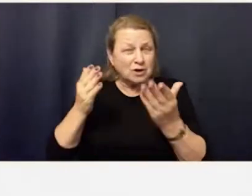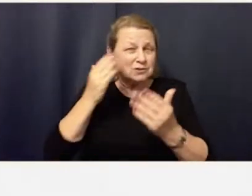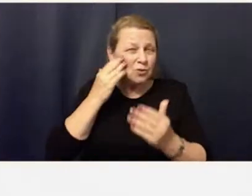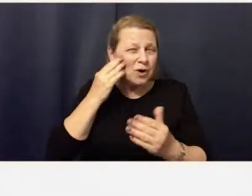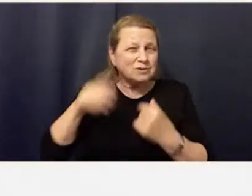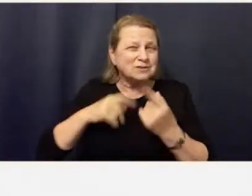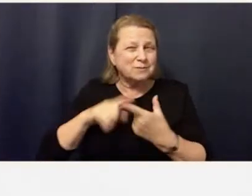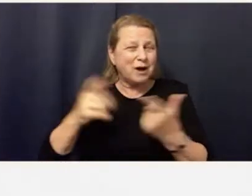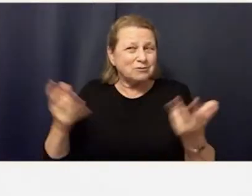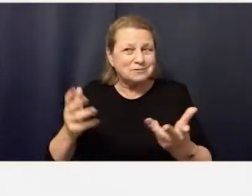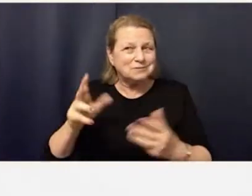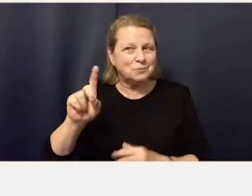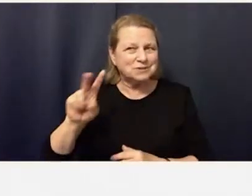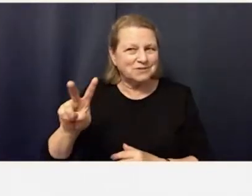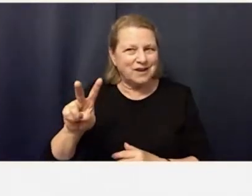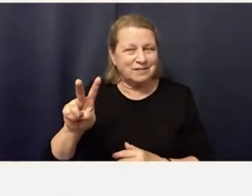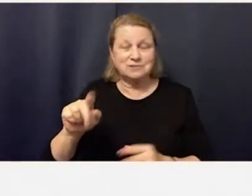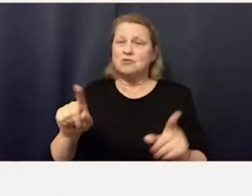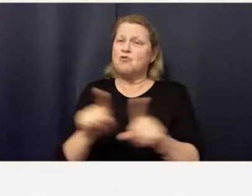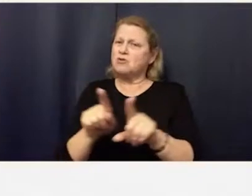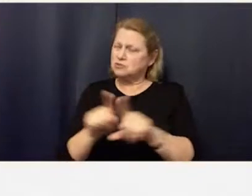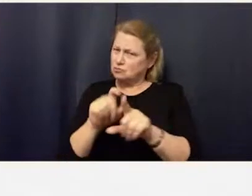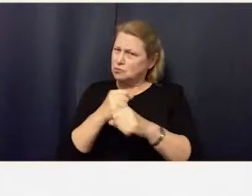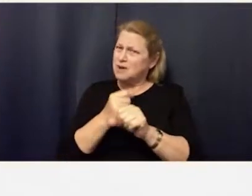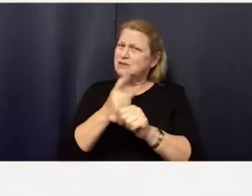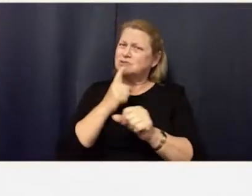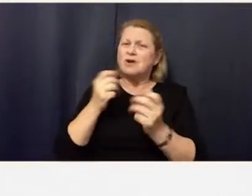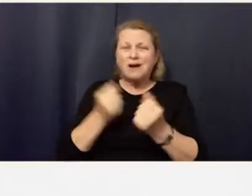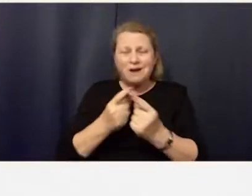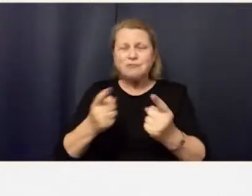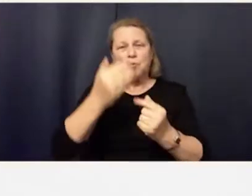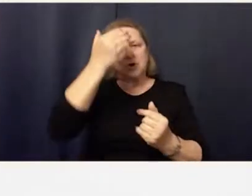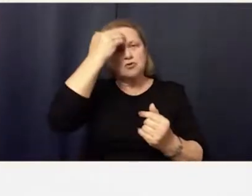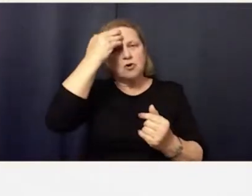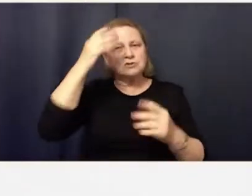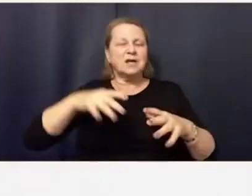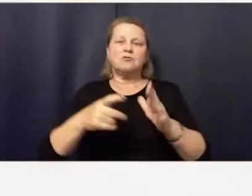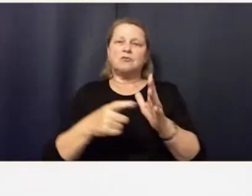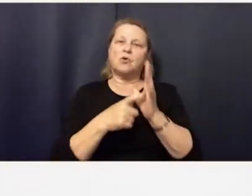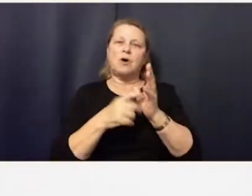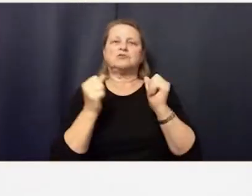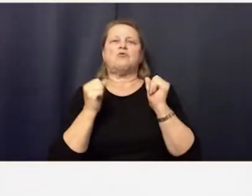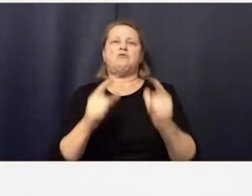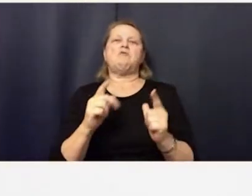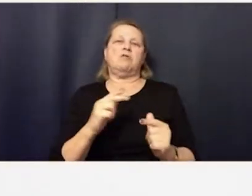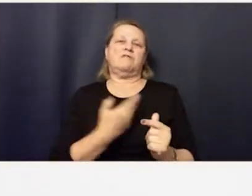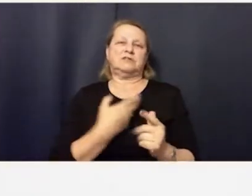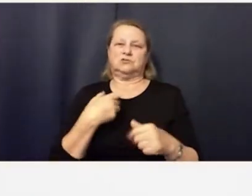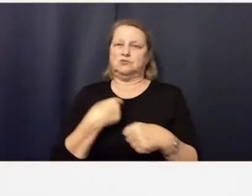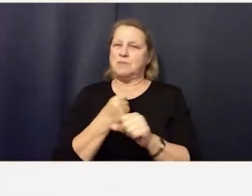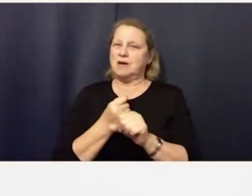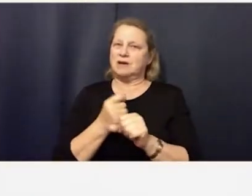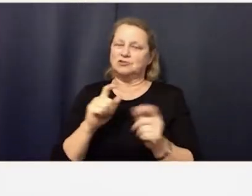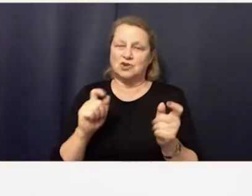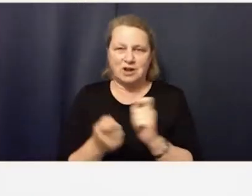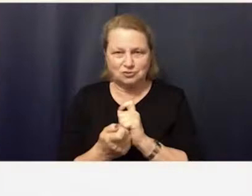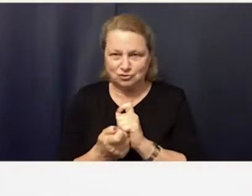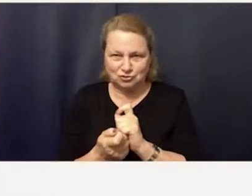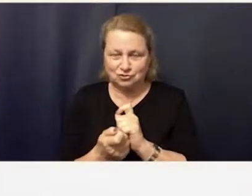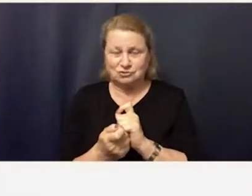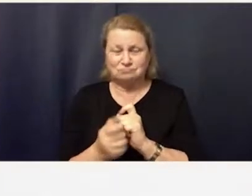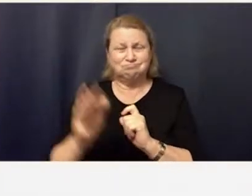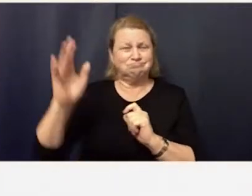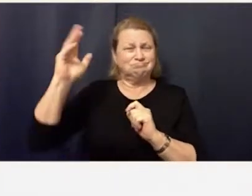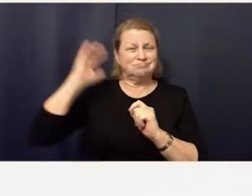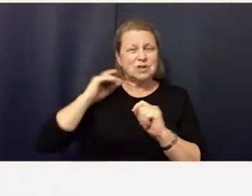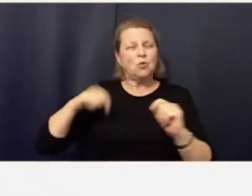violence and to make sure everyone knew it takes all of us to make a change. In those early days, we did